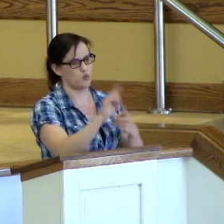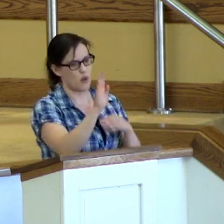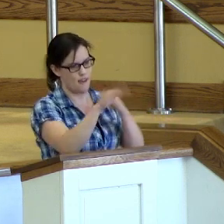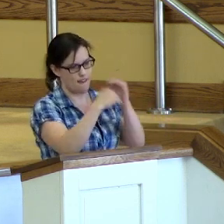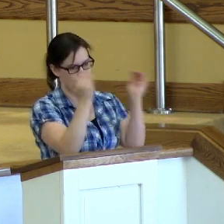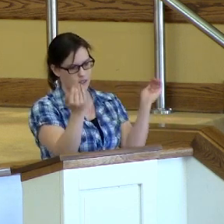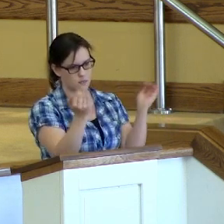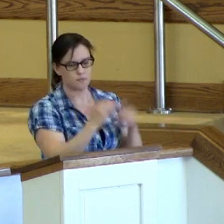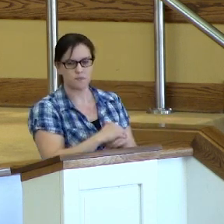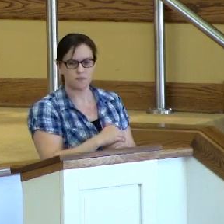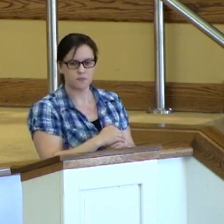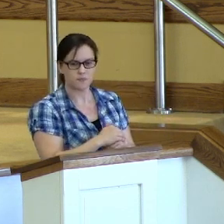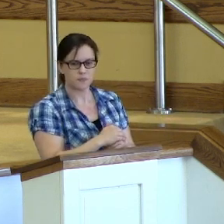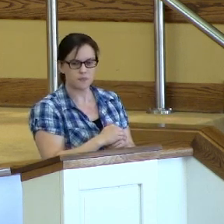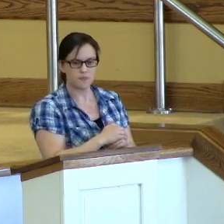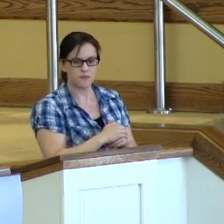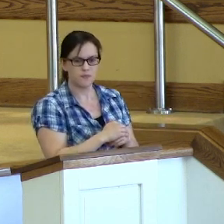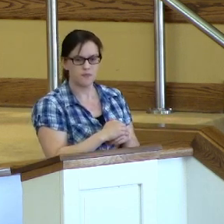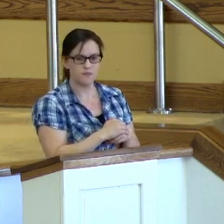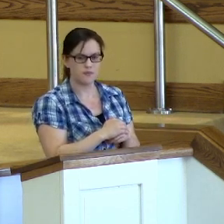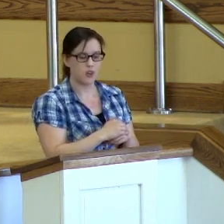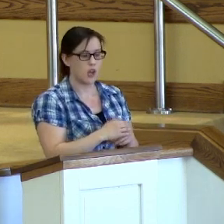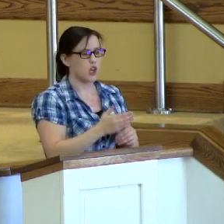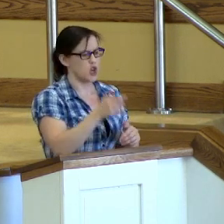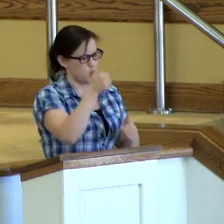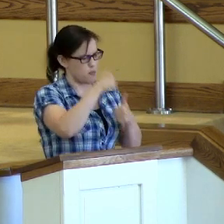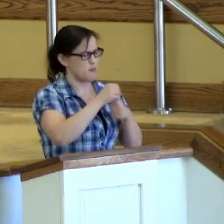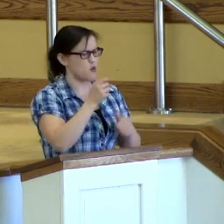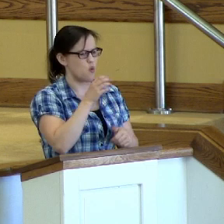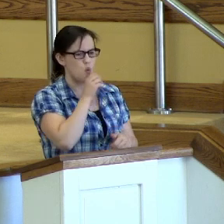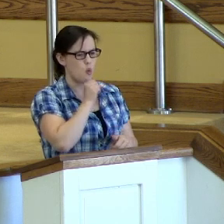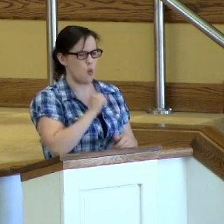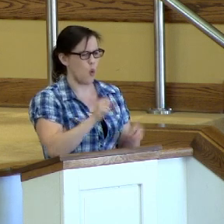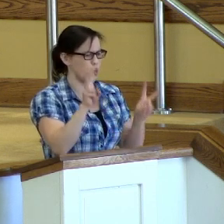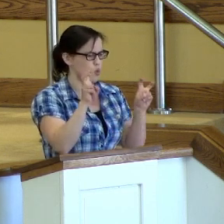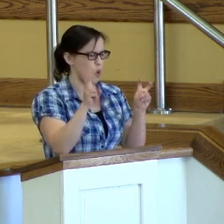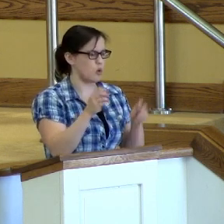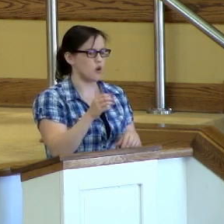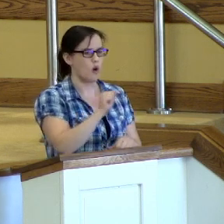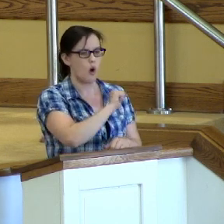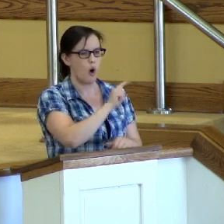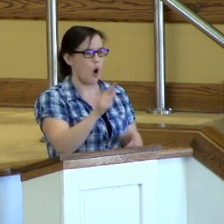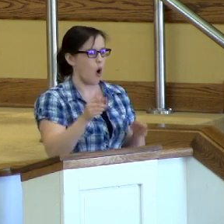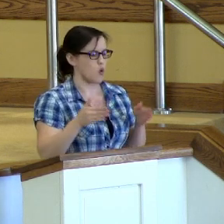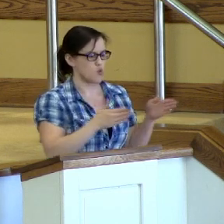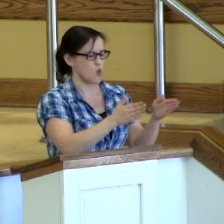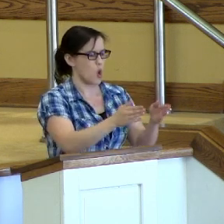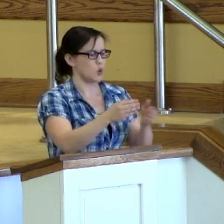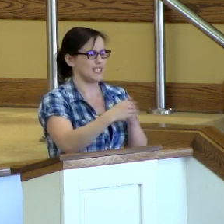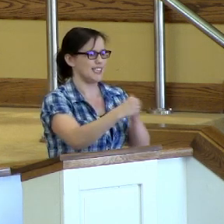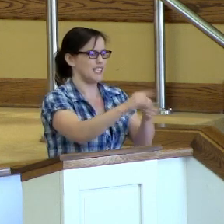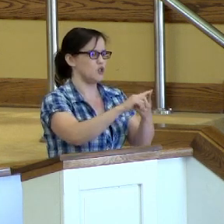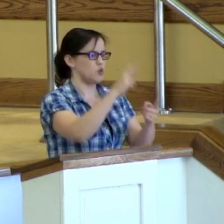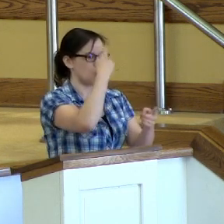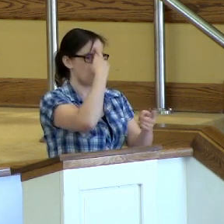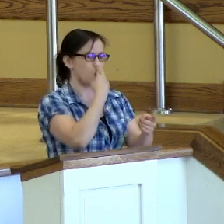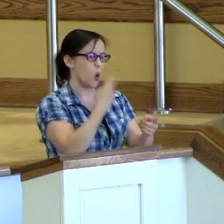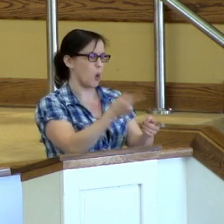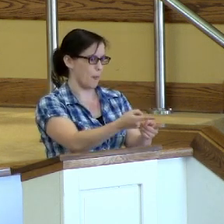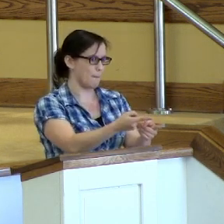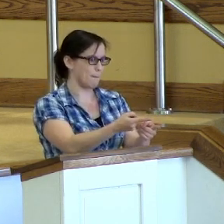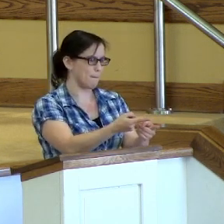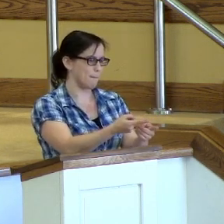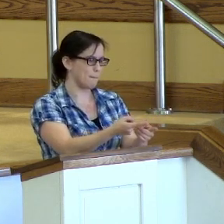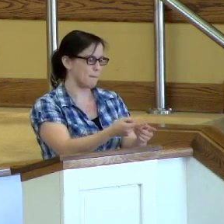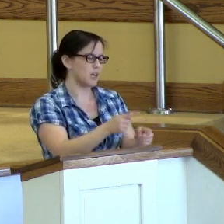the one saying is all roads lead to Rome, you know, back in the old day. But that was a Roman Empire. But there's only one road that leads